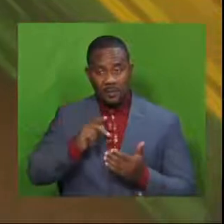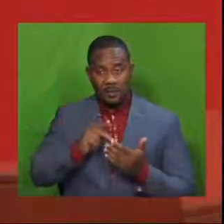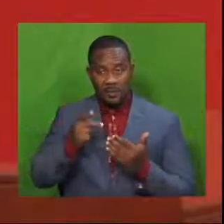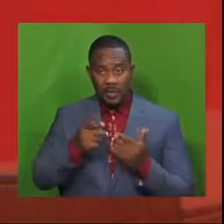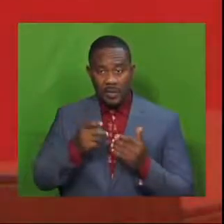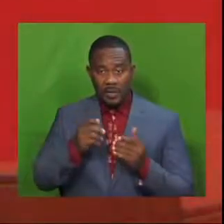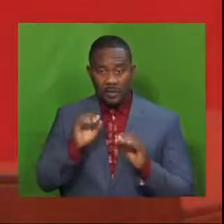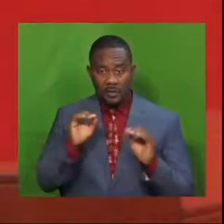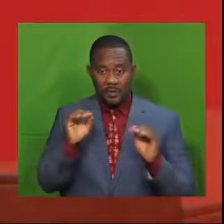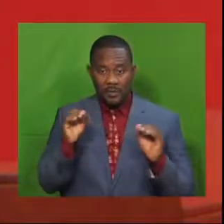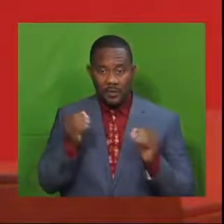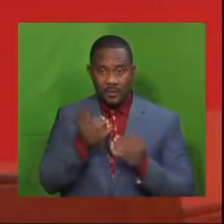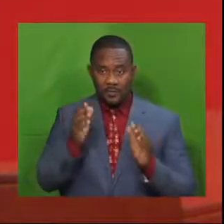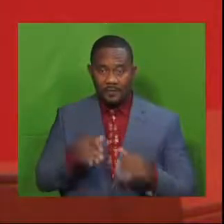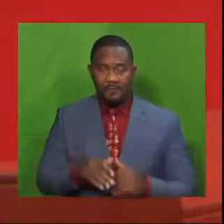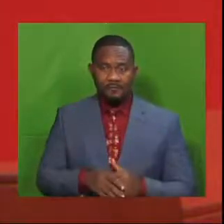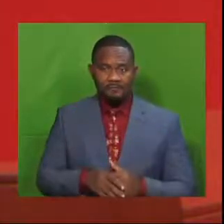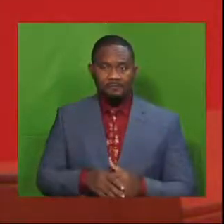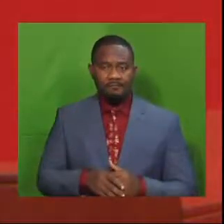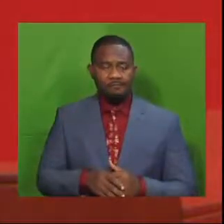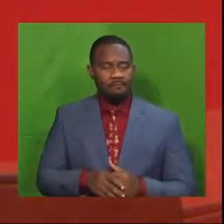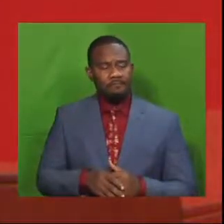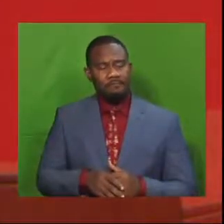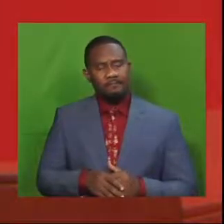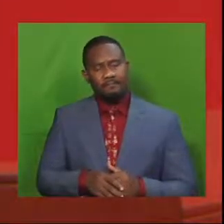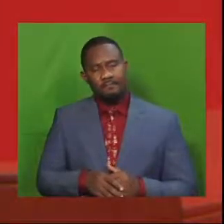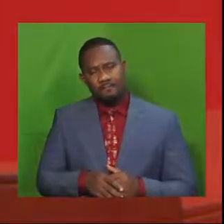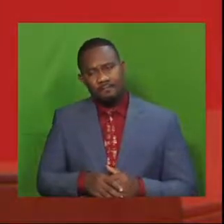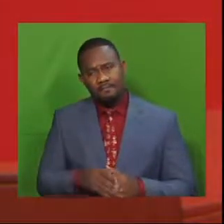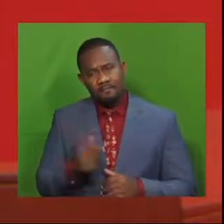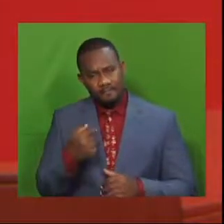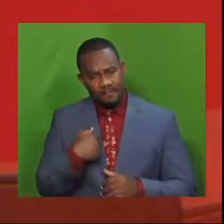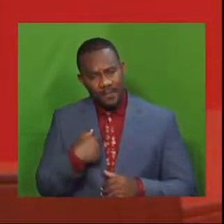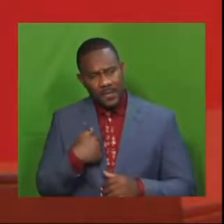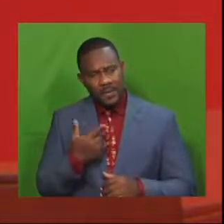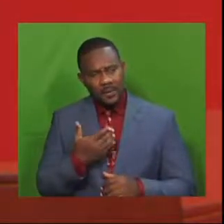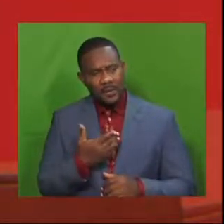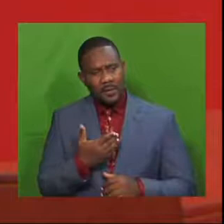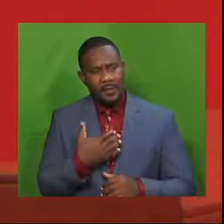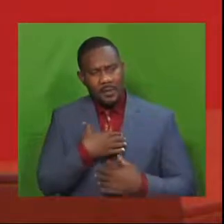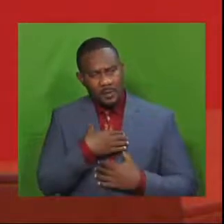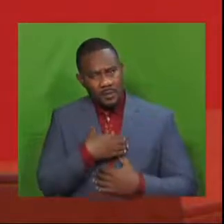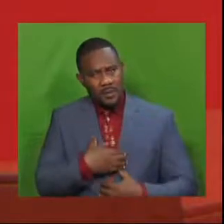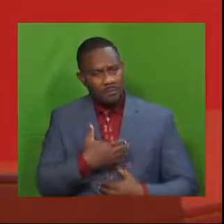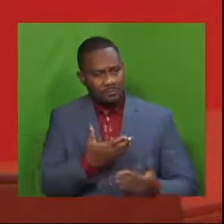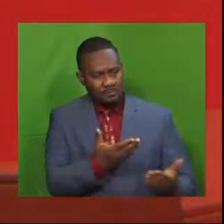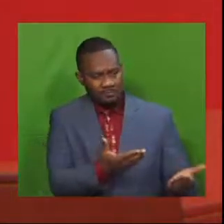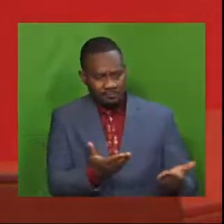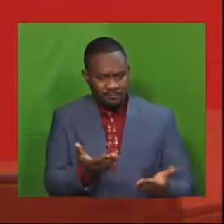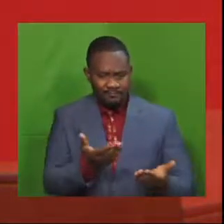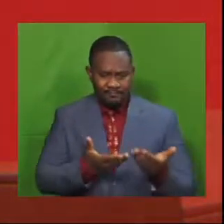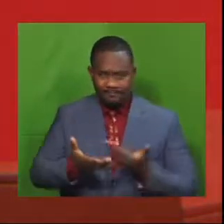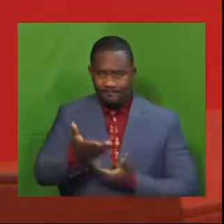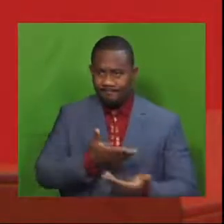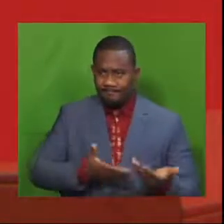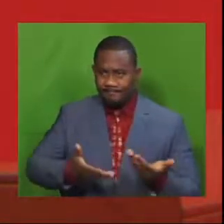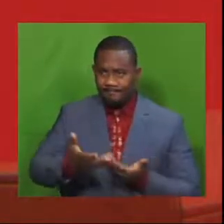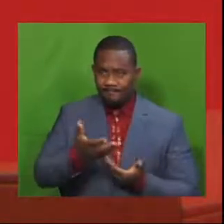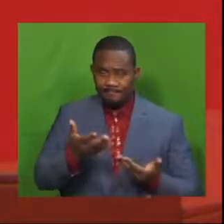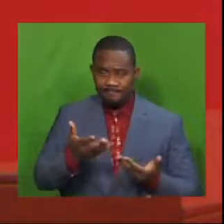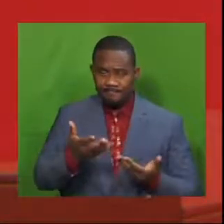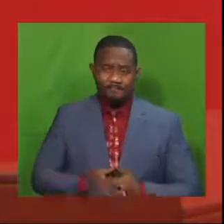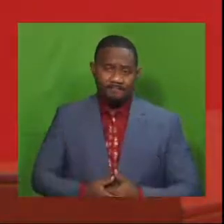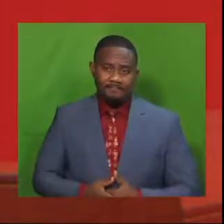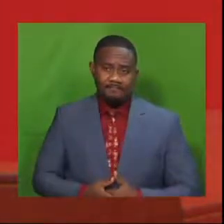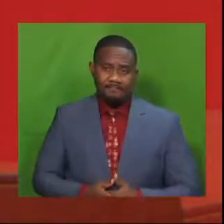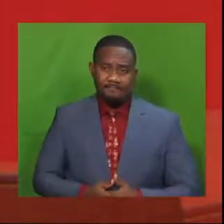Honorable members, on your behalf and on my own behalf, I wish them fruitful interactions in a present stay